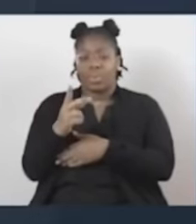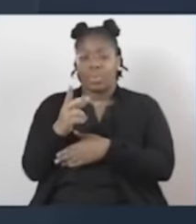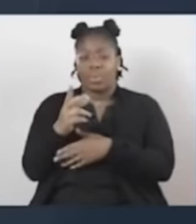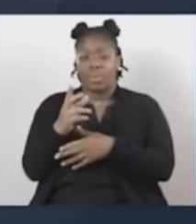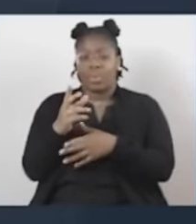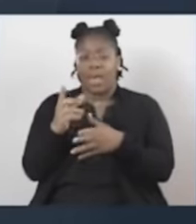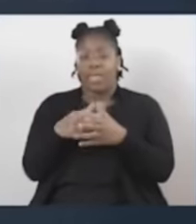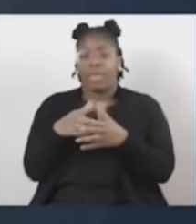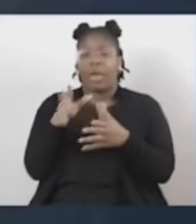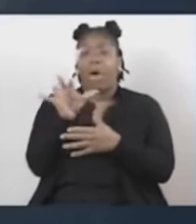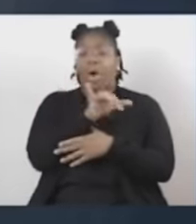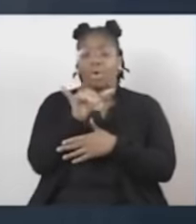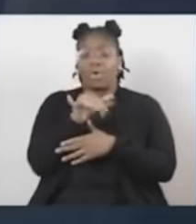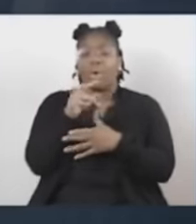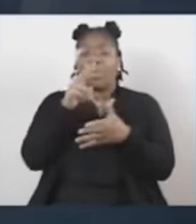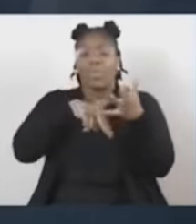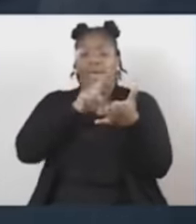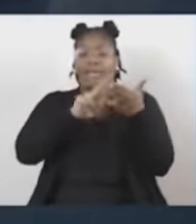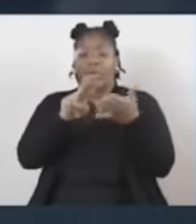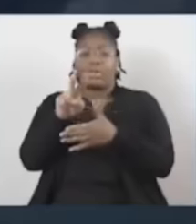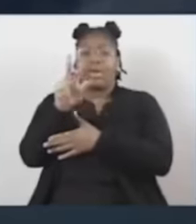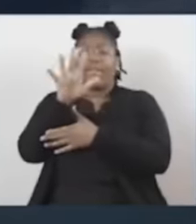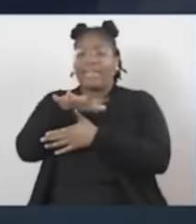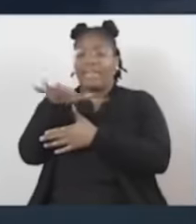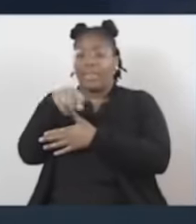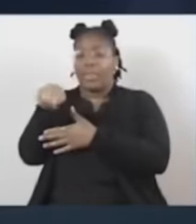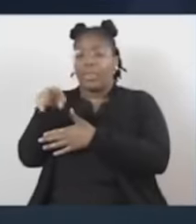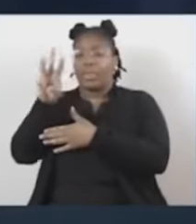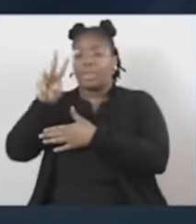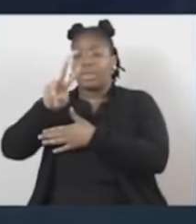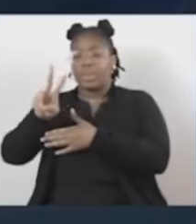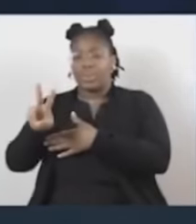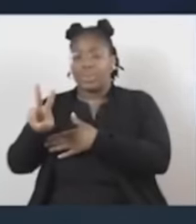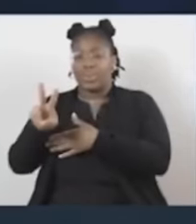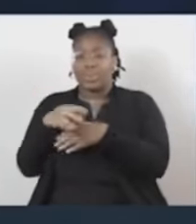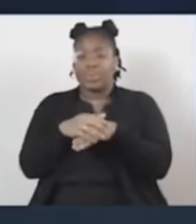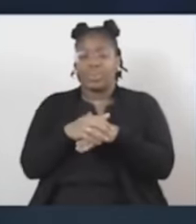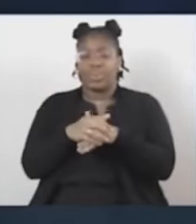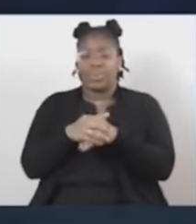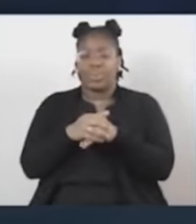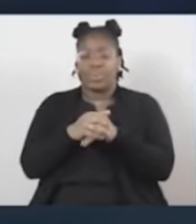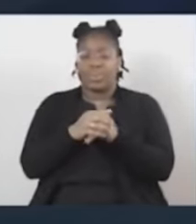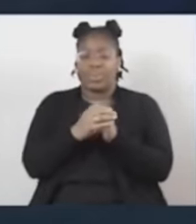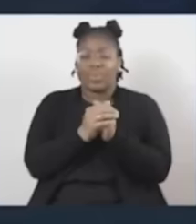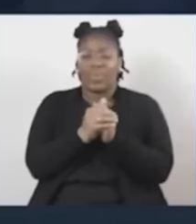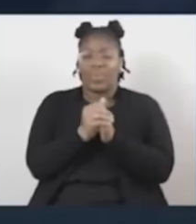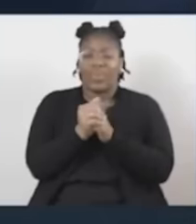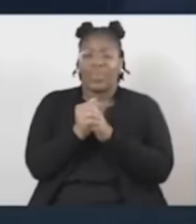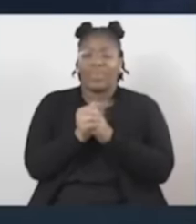the conclusion of verse 62. These verses constitute the framework for our sermonic time together tonight.